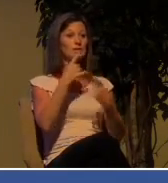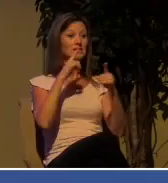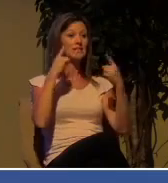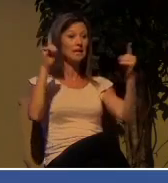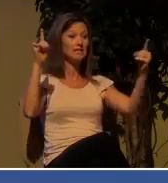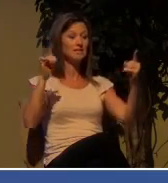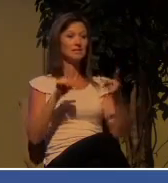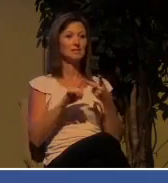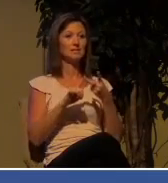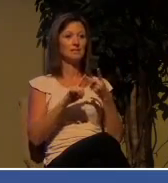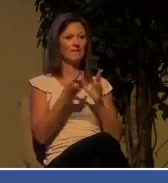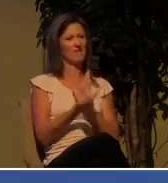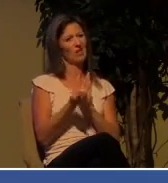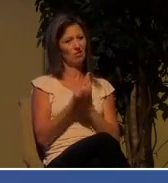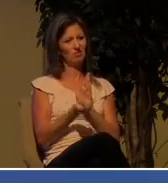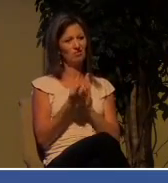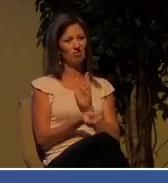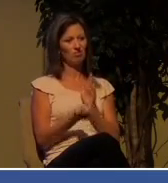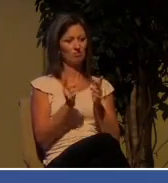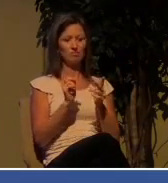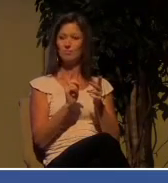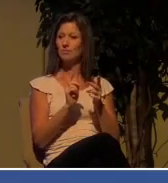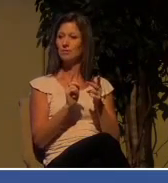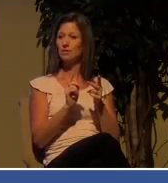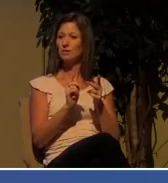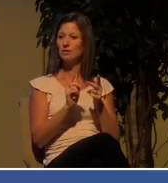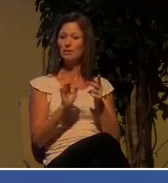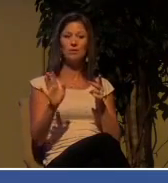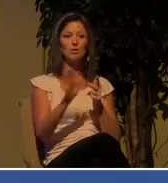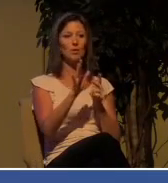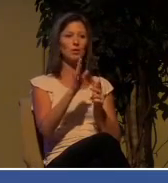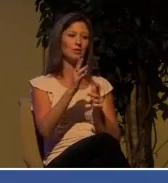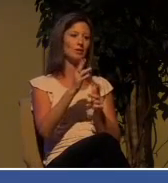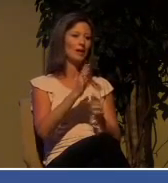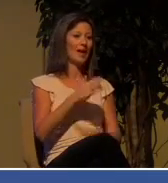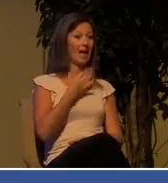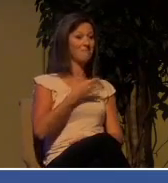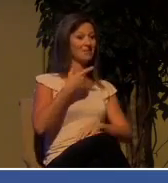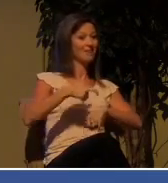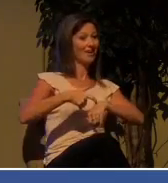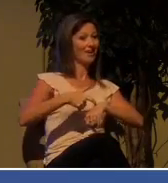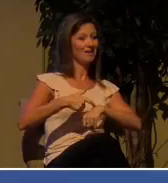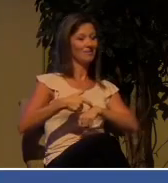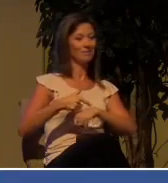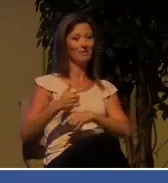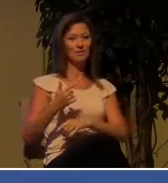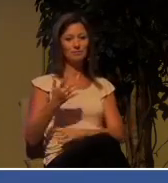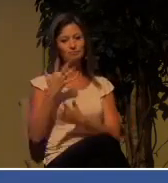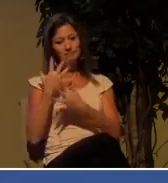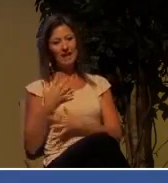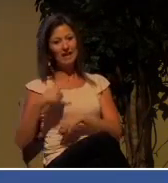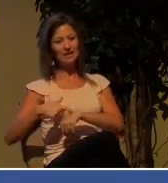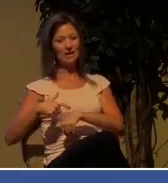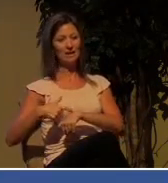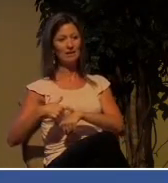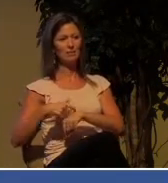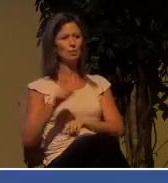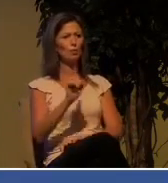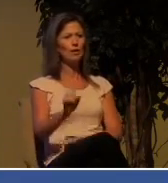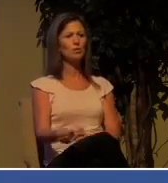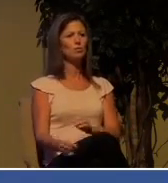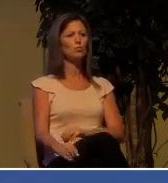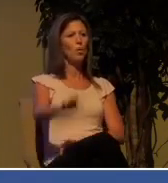your failures, your highs, your lows, where you've grown up, the kind of car that